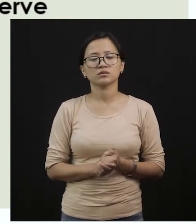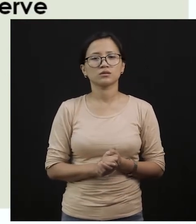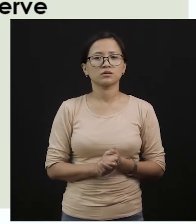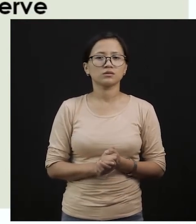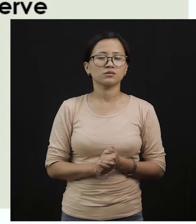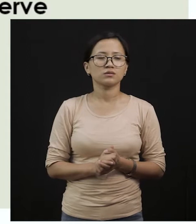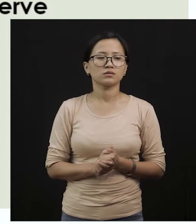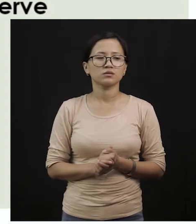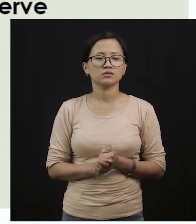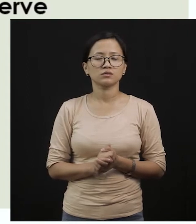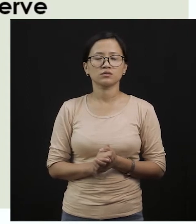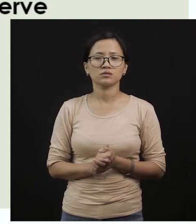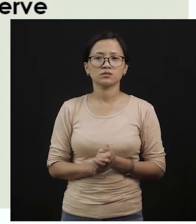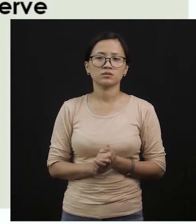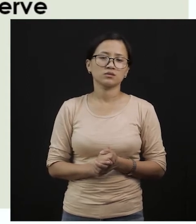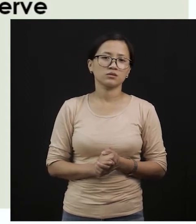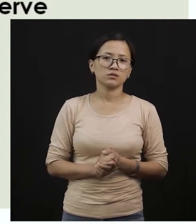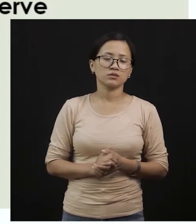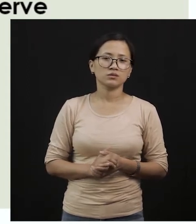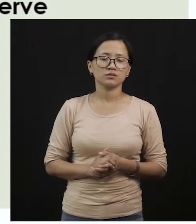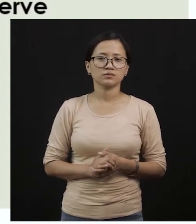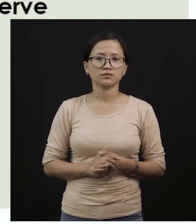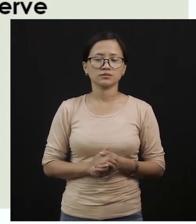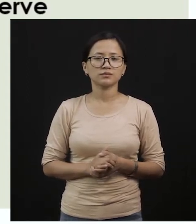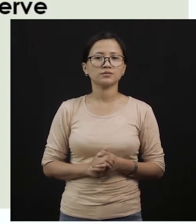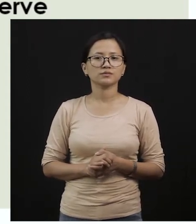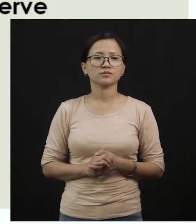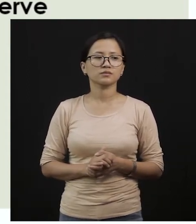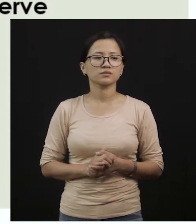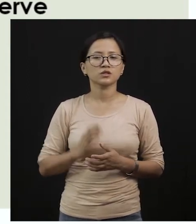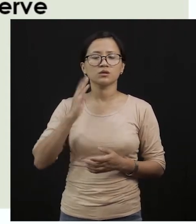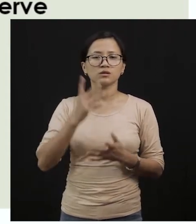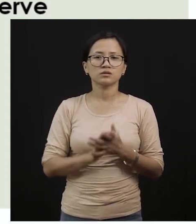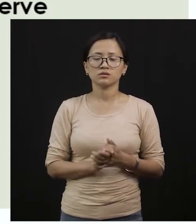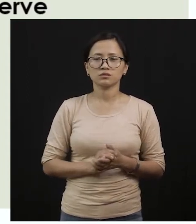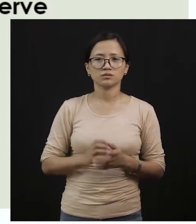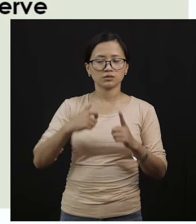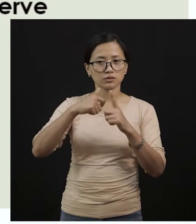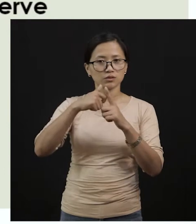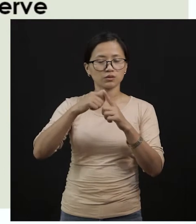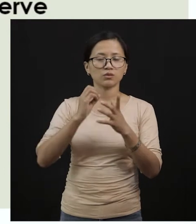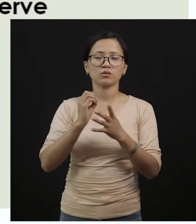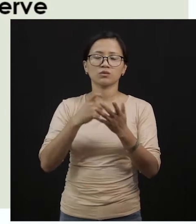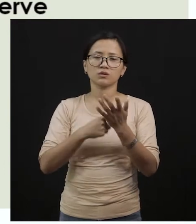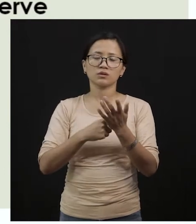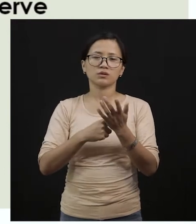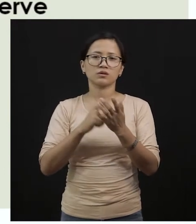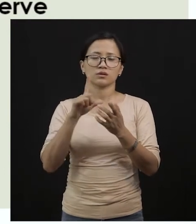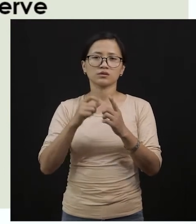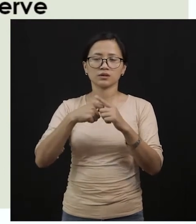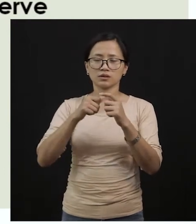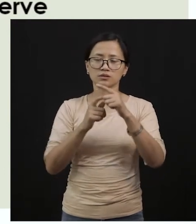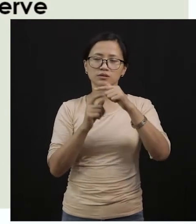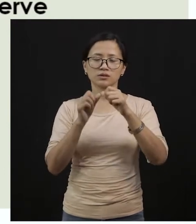you to know the first work that she came for was teaching, right? But when she was in Kolkata, she saw the